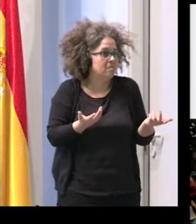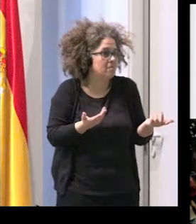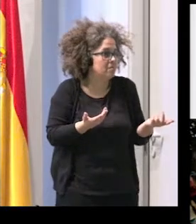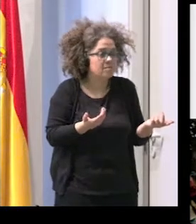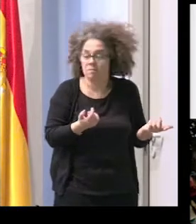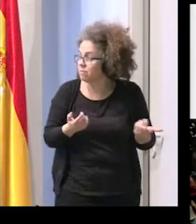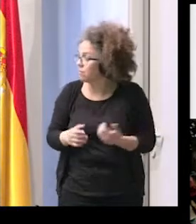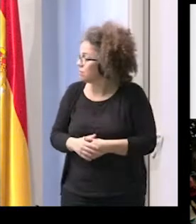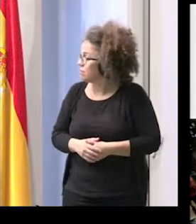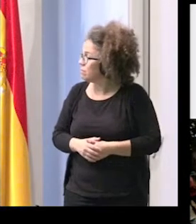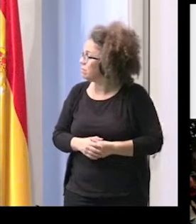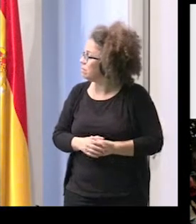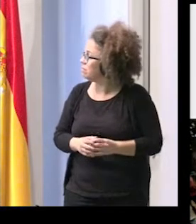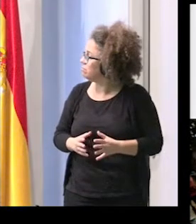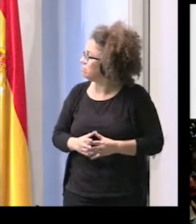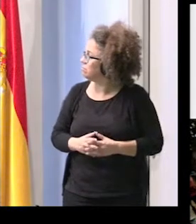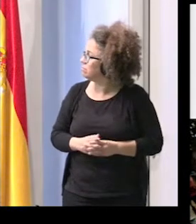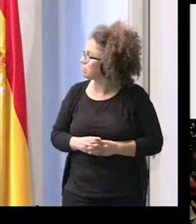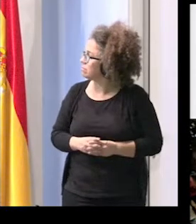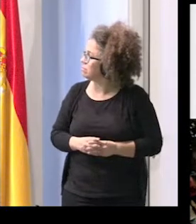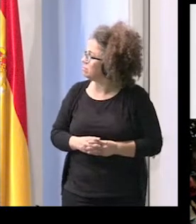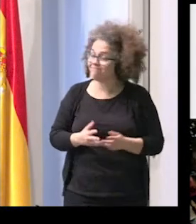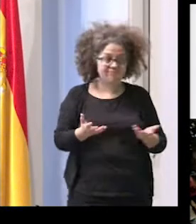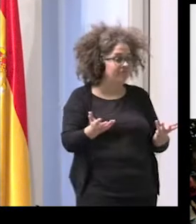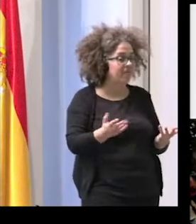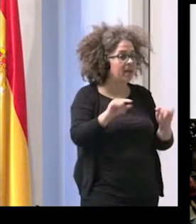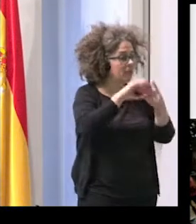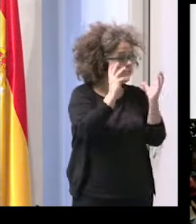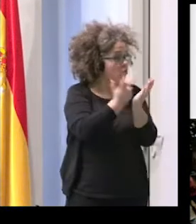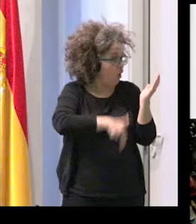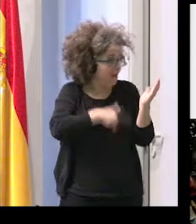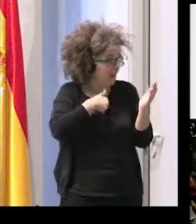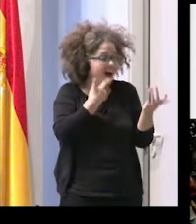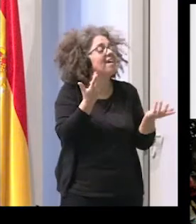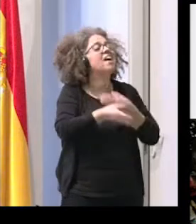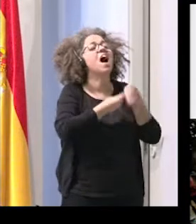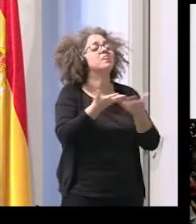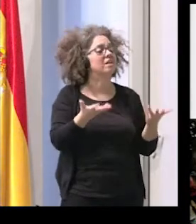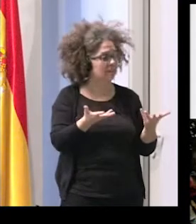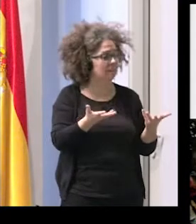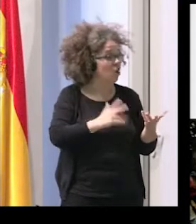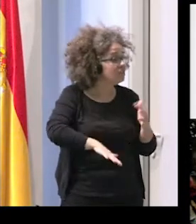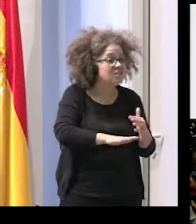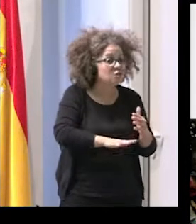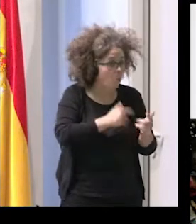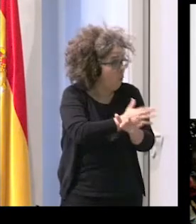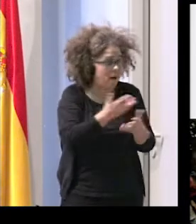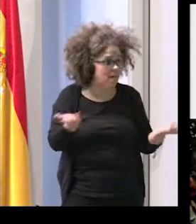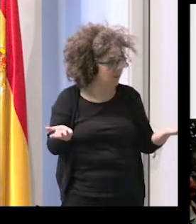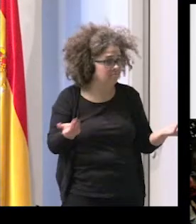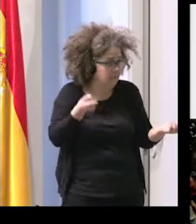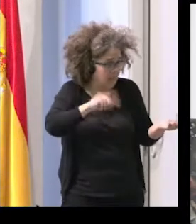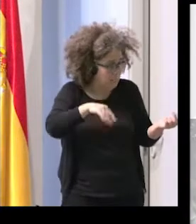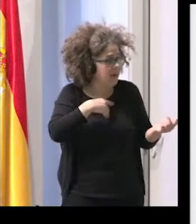over the world children playing, and children with hearing loss need to listen in these difficult